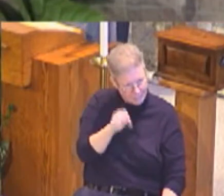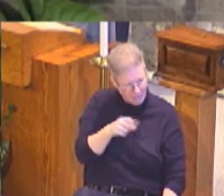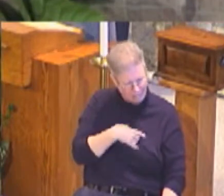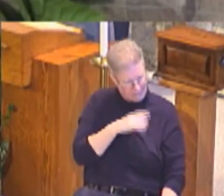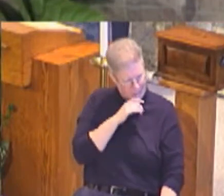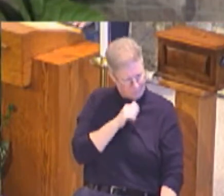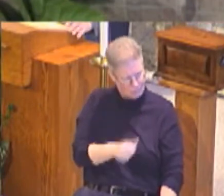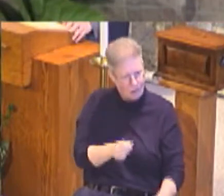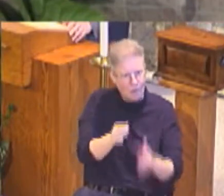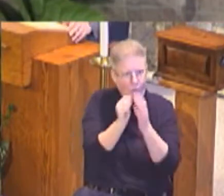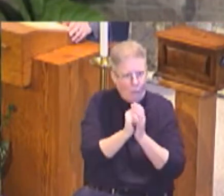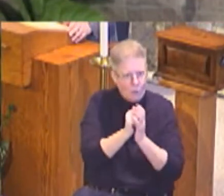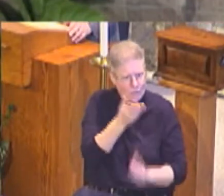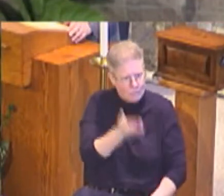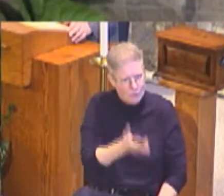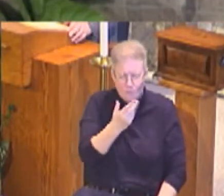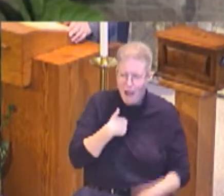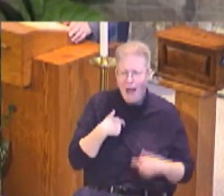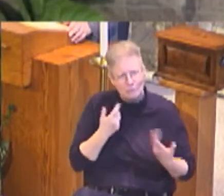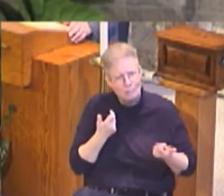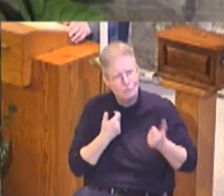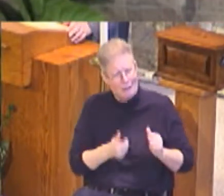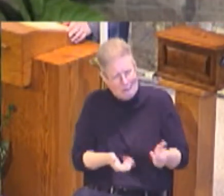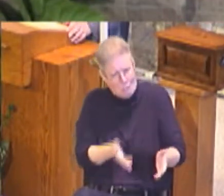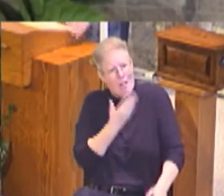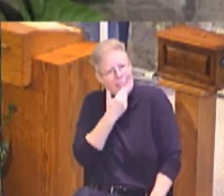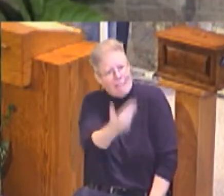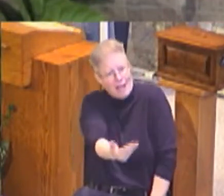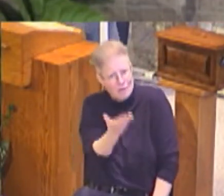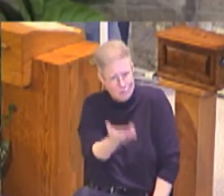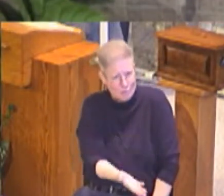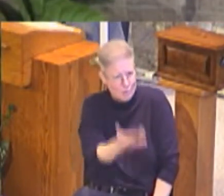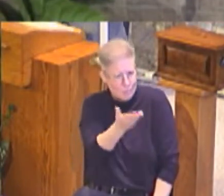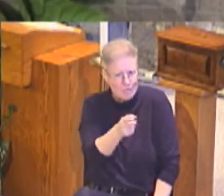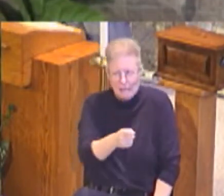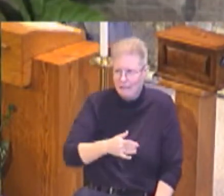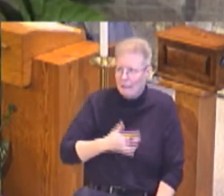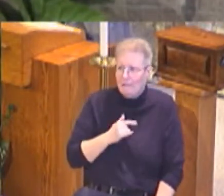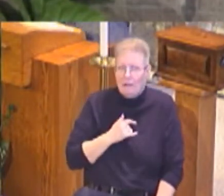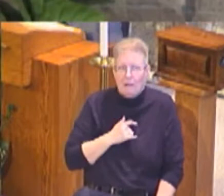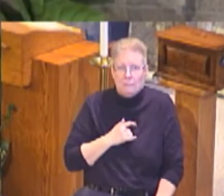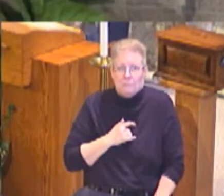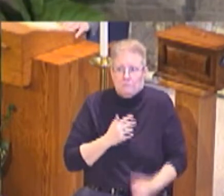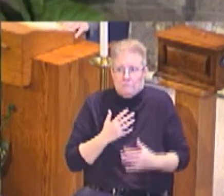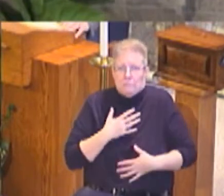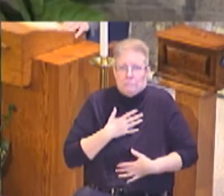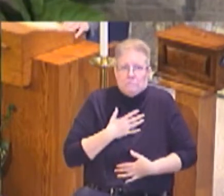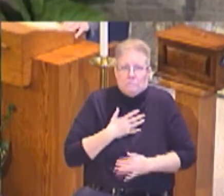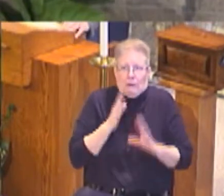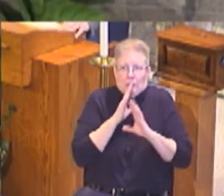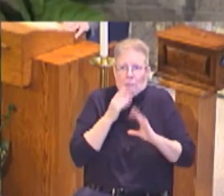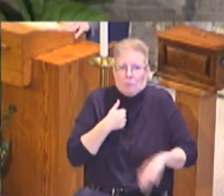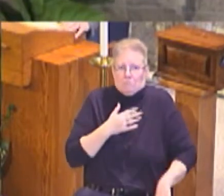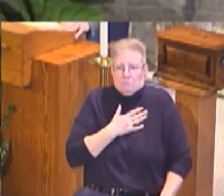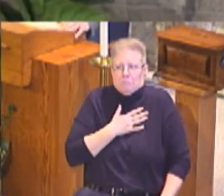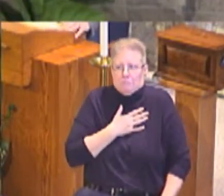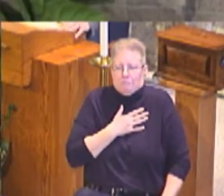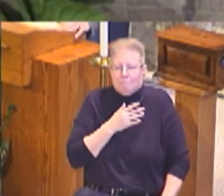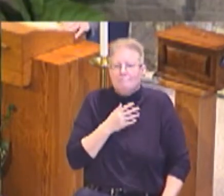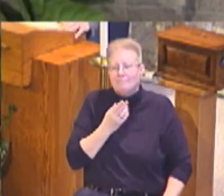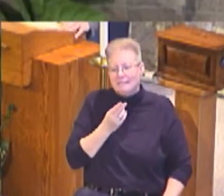to worship you. I was trying to thank you. Well, he felt like his ears were being, you know, pinned back. And he